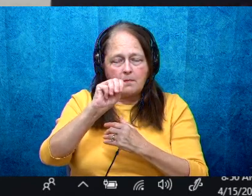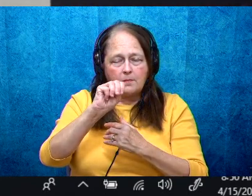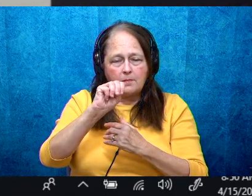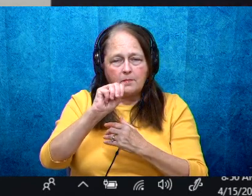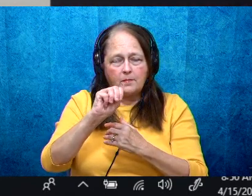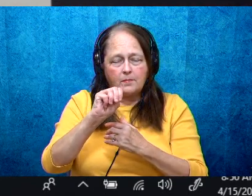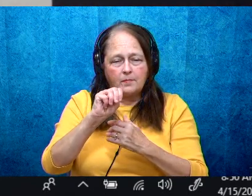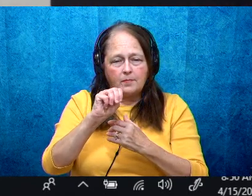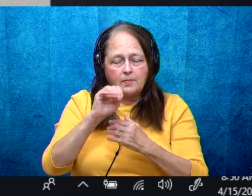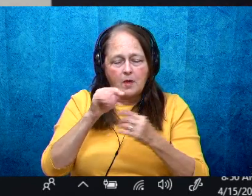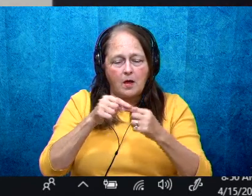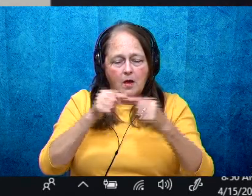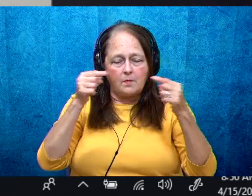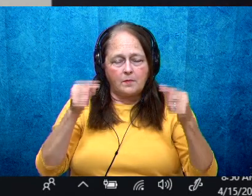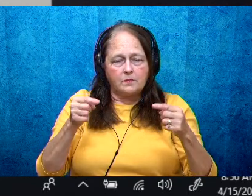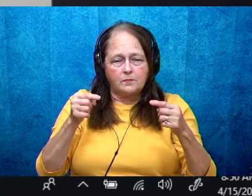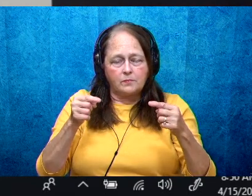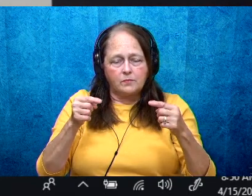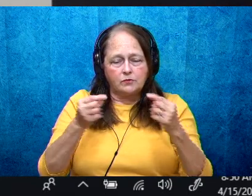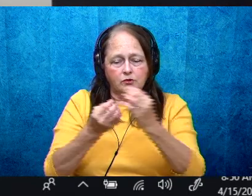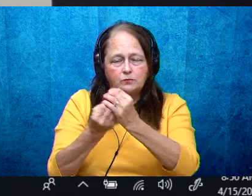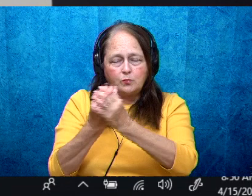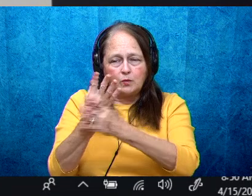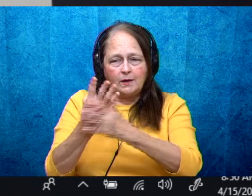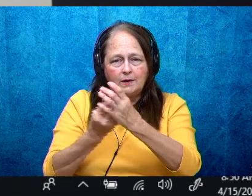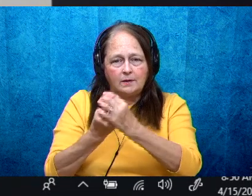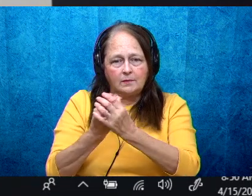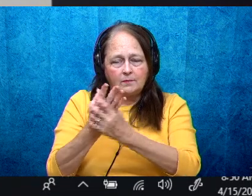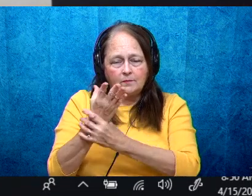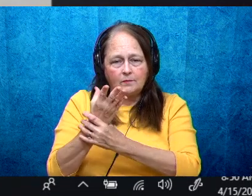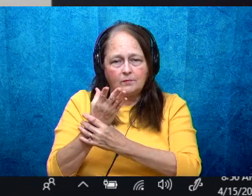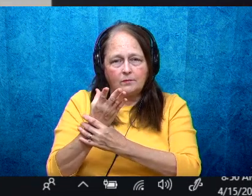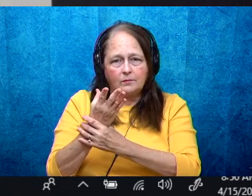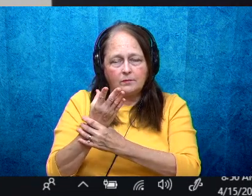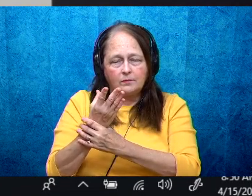And the opposite of that is going to be spring.